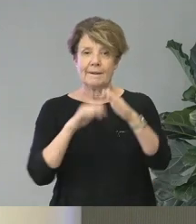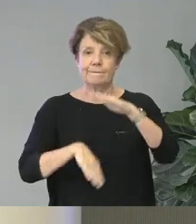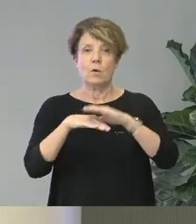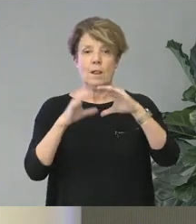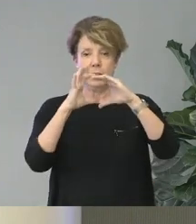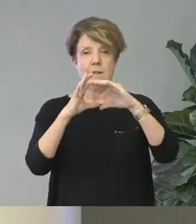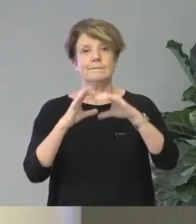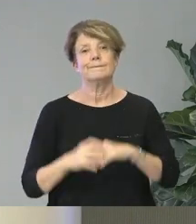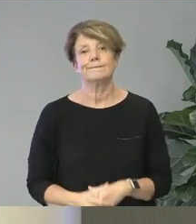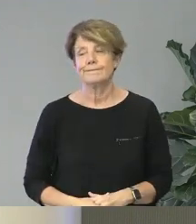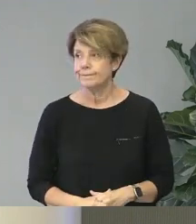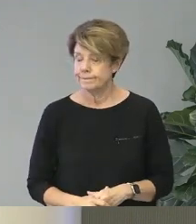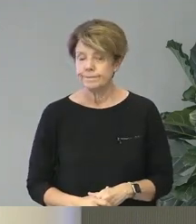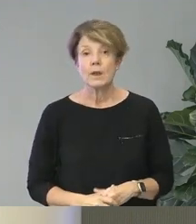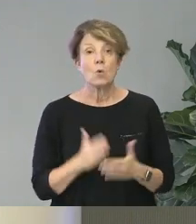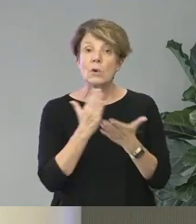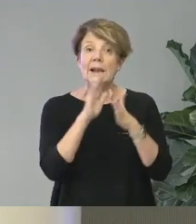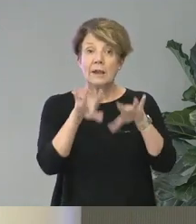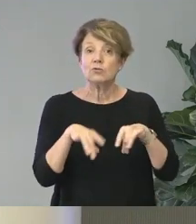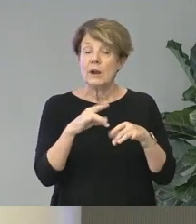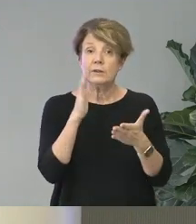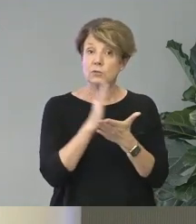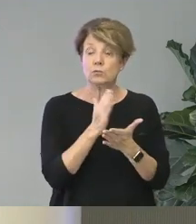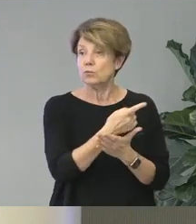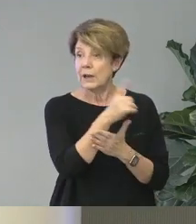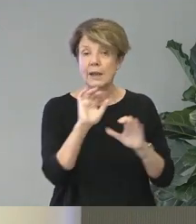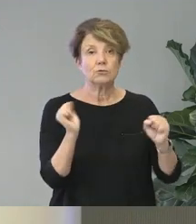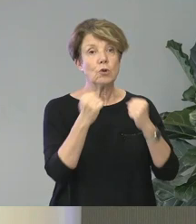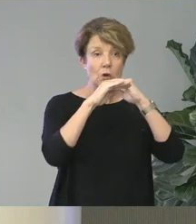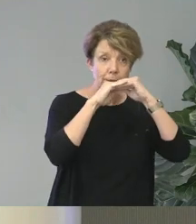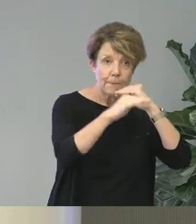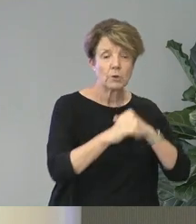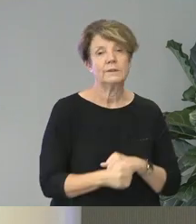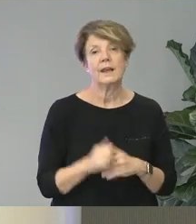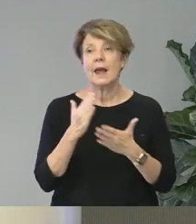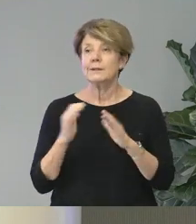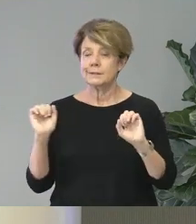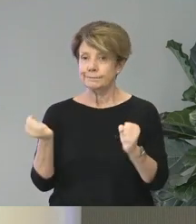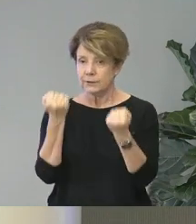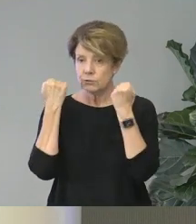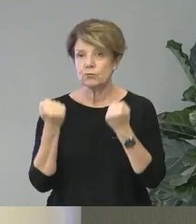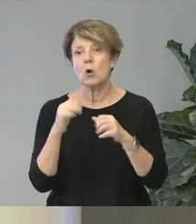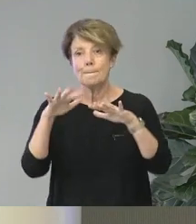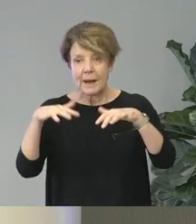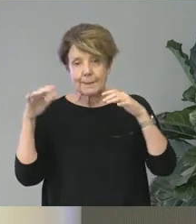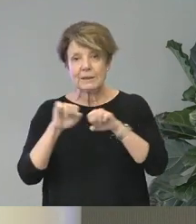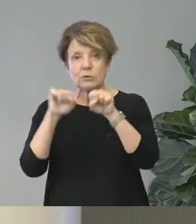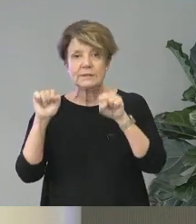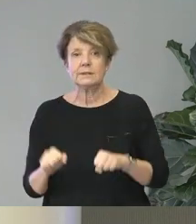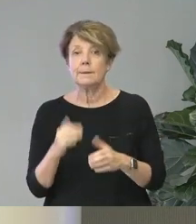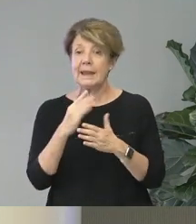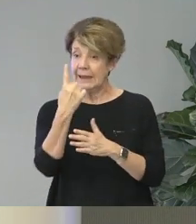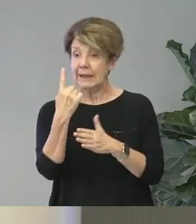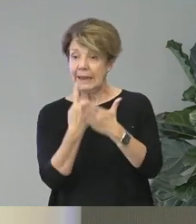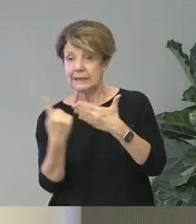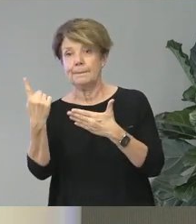Australia is a strong democracy with a robust electoral and parliamentary system, an independent judiciary, and respect